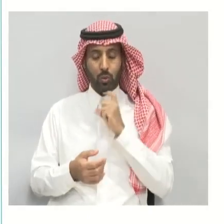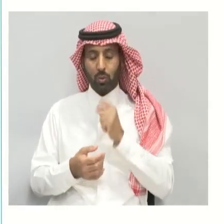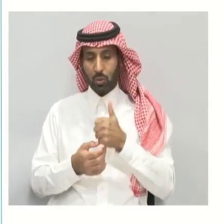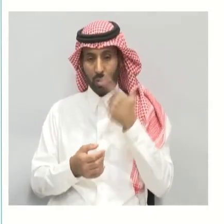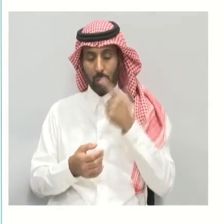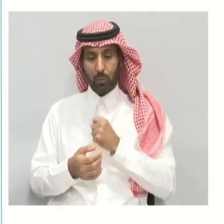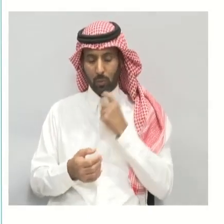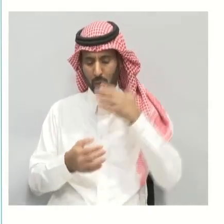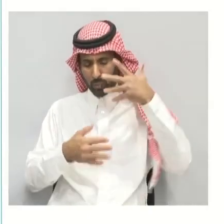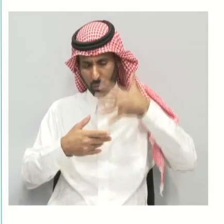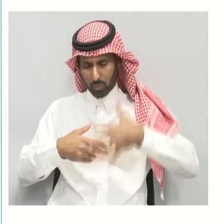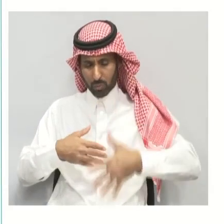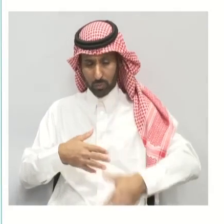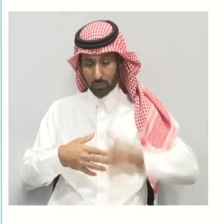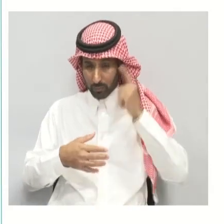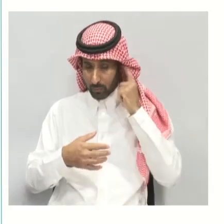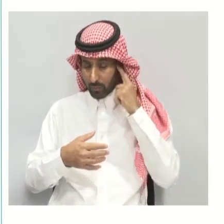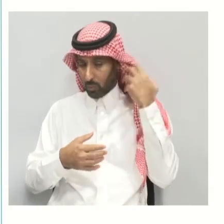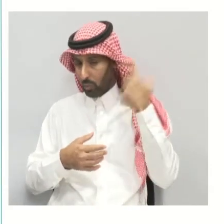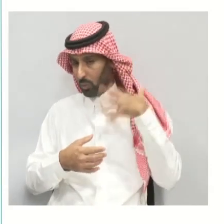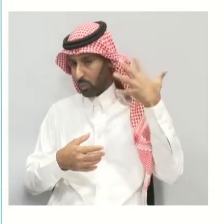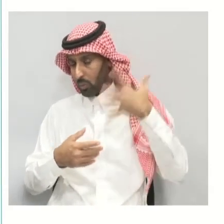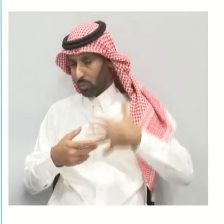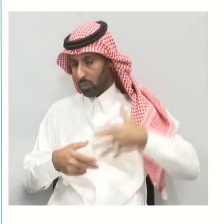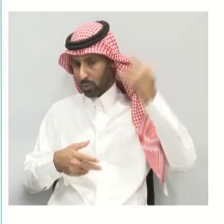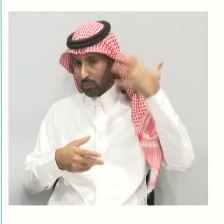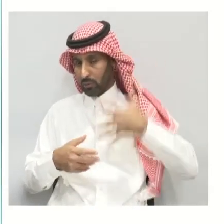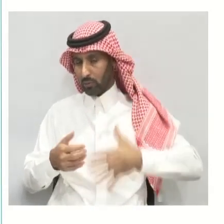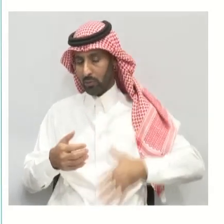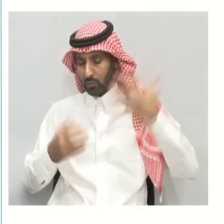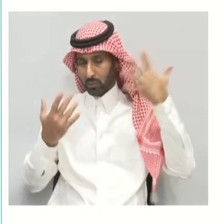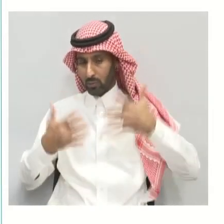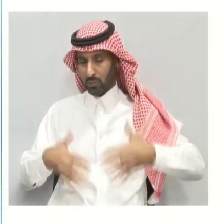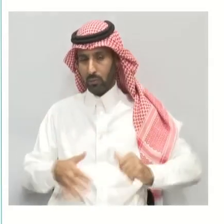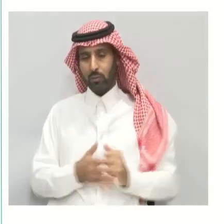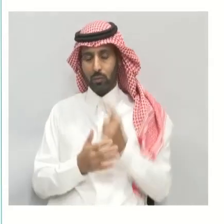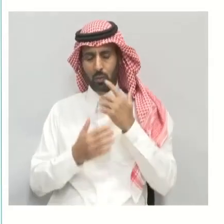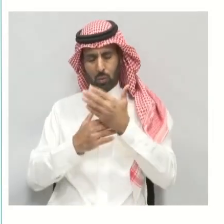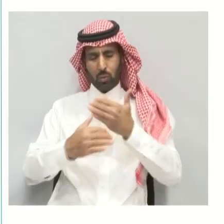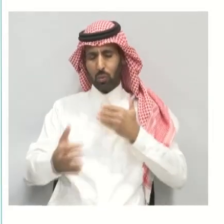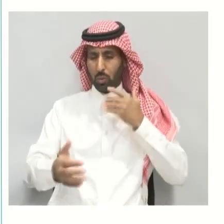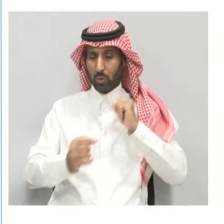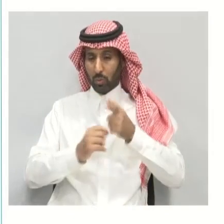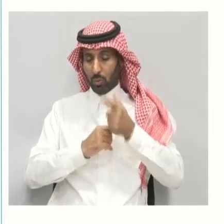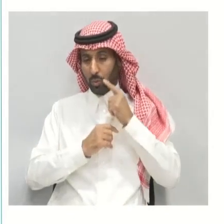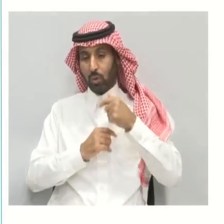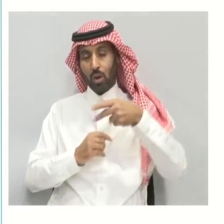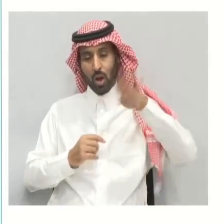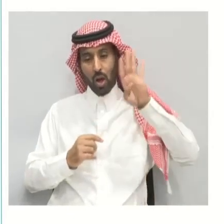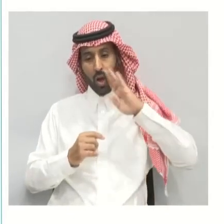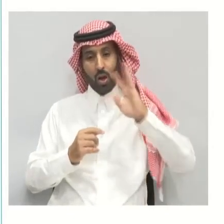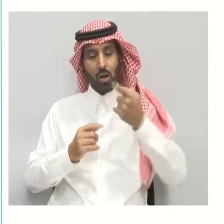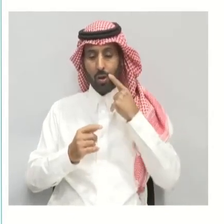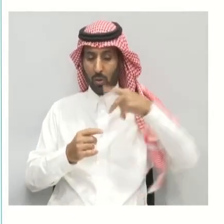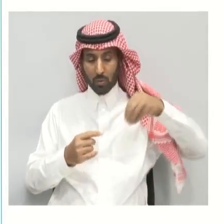2,700 meters. You can hear the roaring sound of the water several kilometers away. Visitors